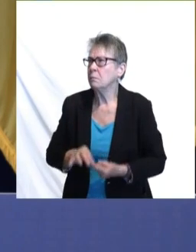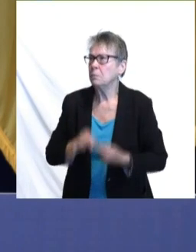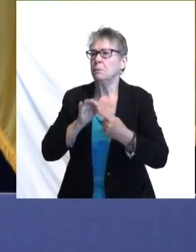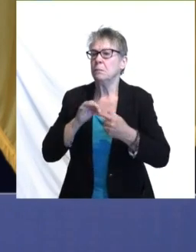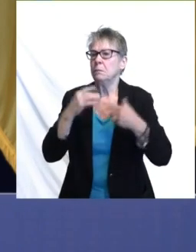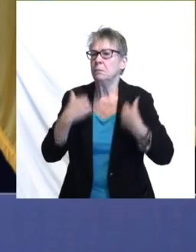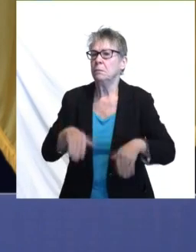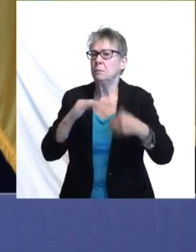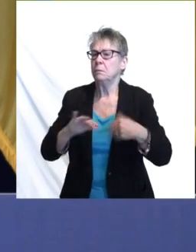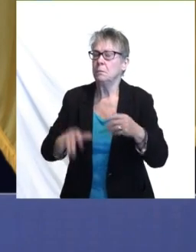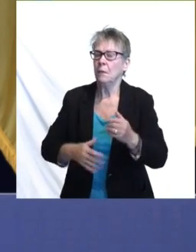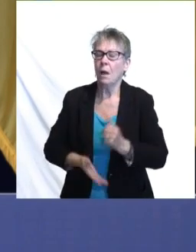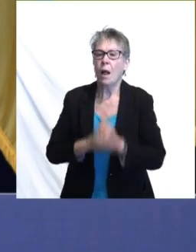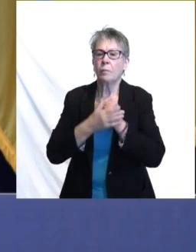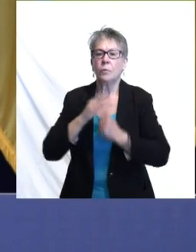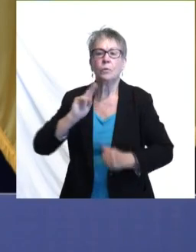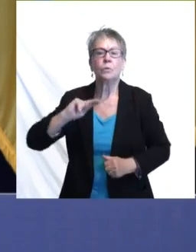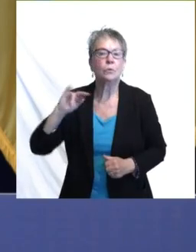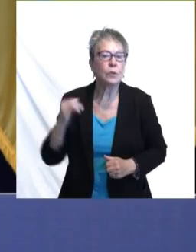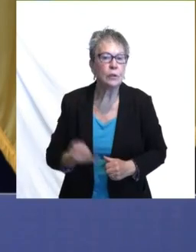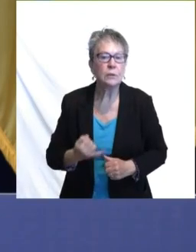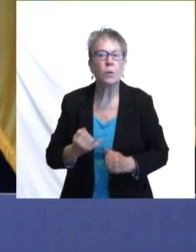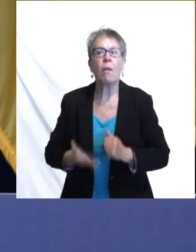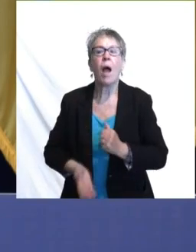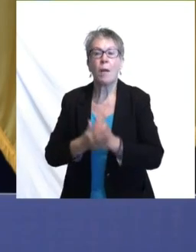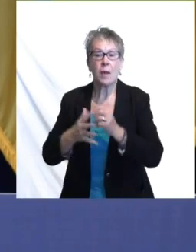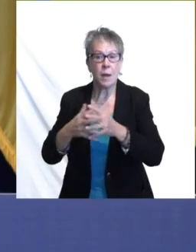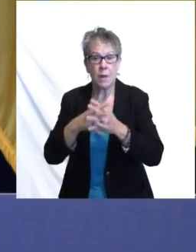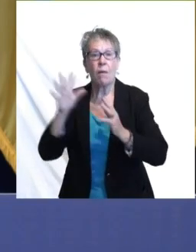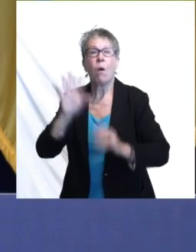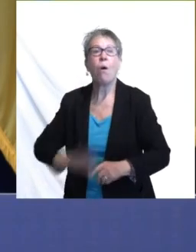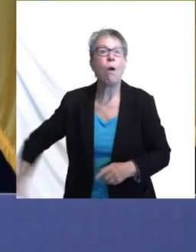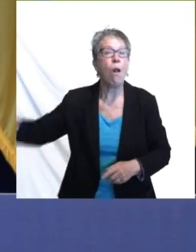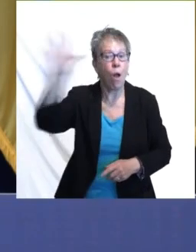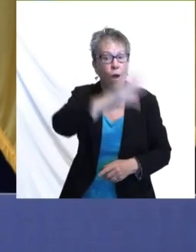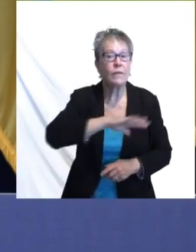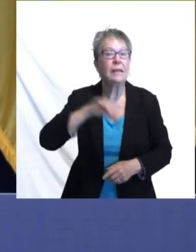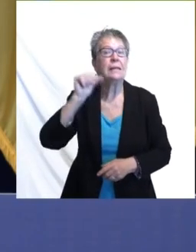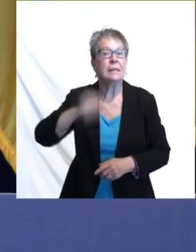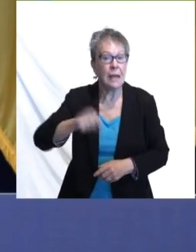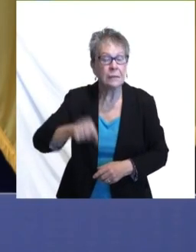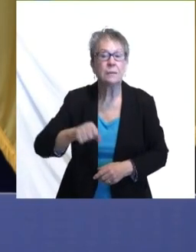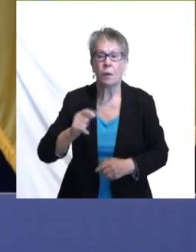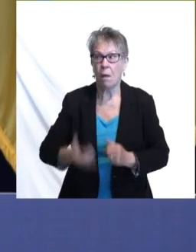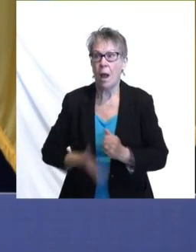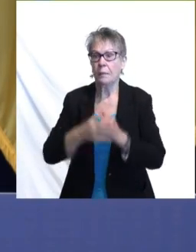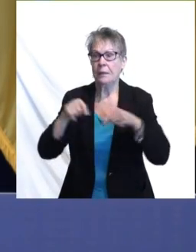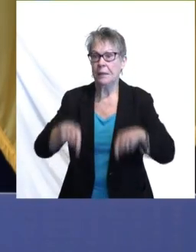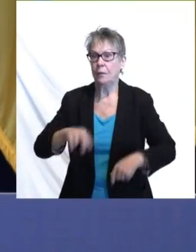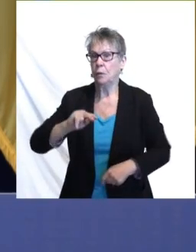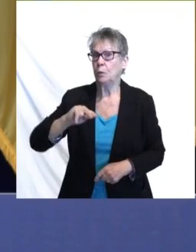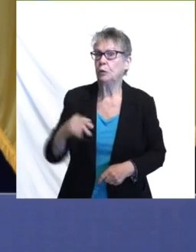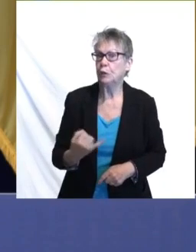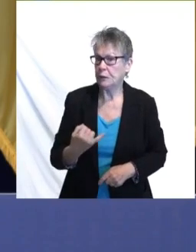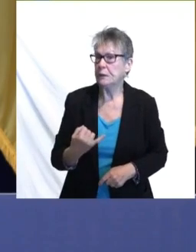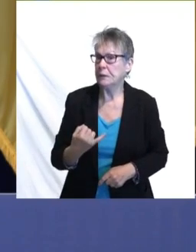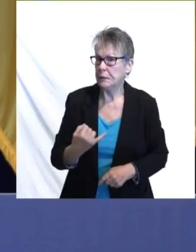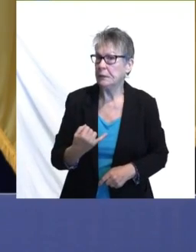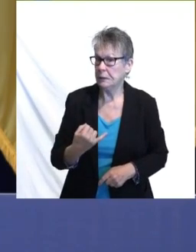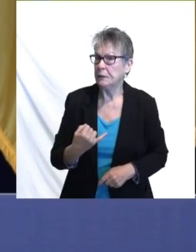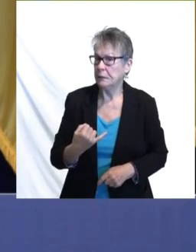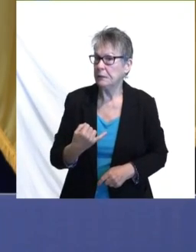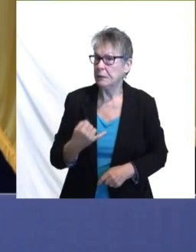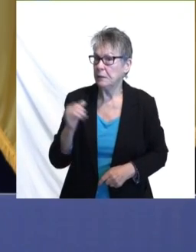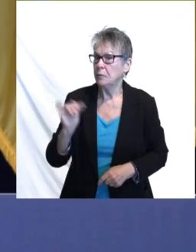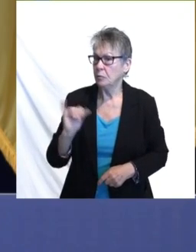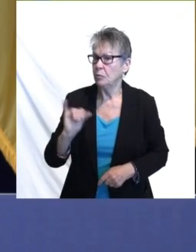It's a game changer for the country, but I think in particular for us. So thrilled. I wish I could have been there today, but we get down there a lot, but today just we